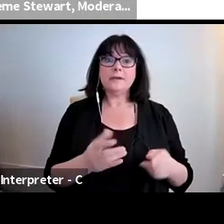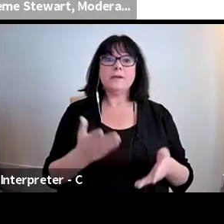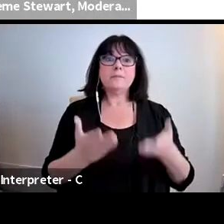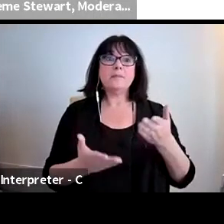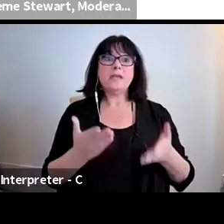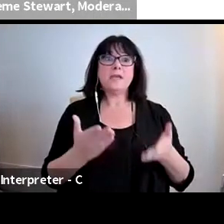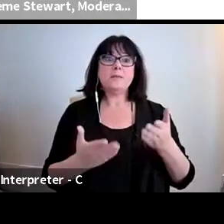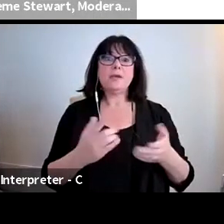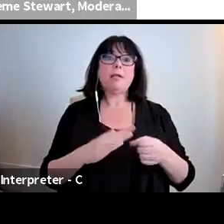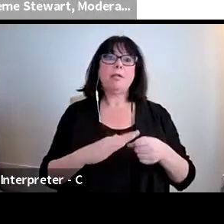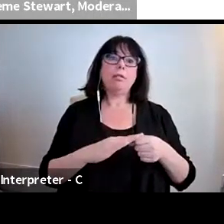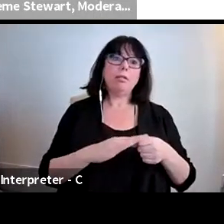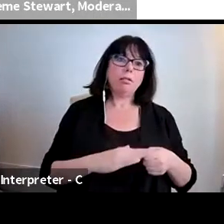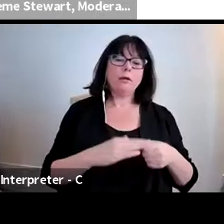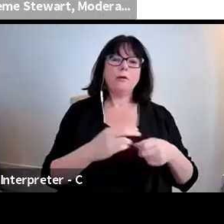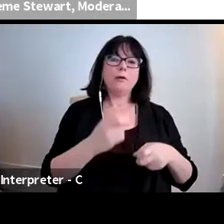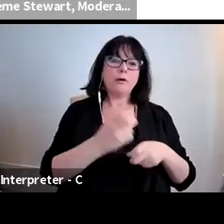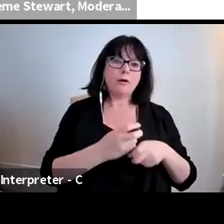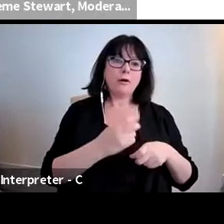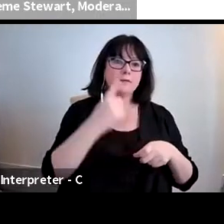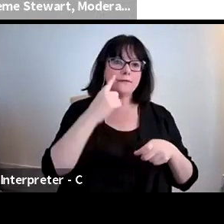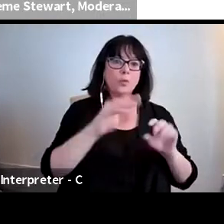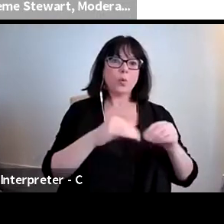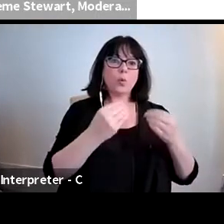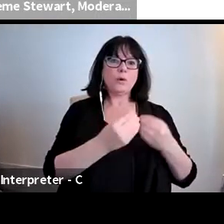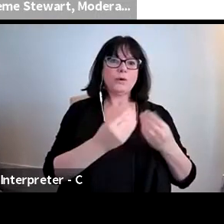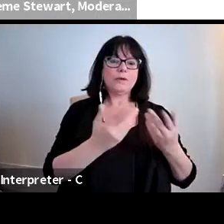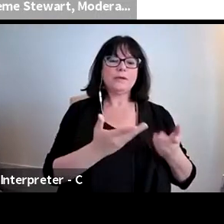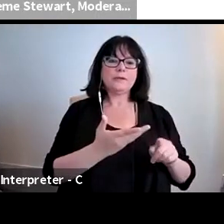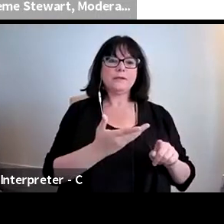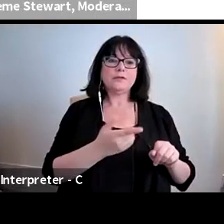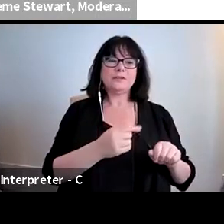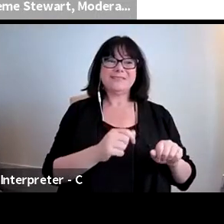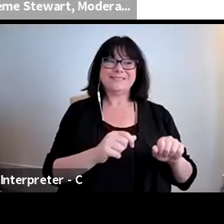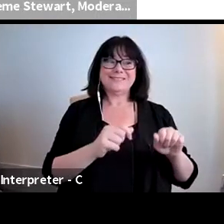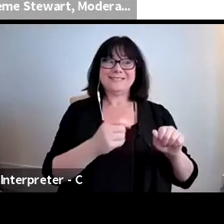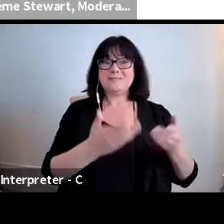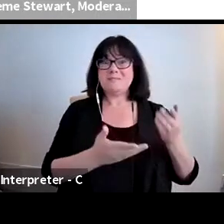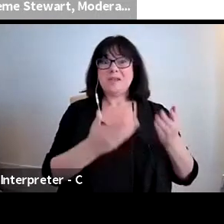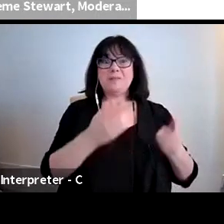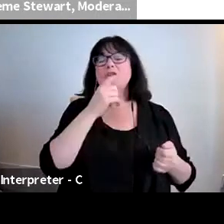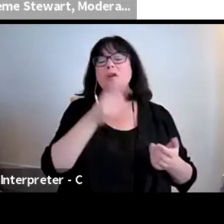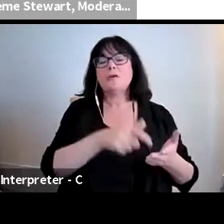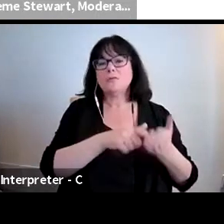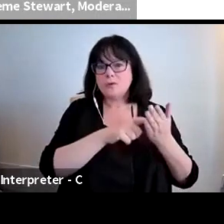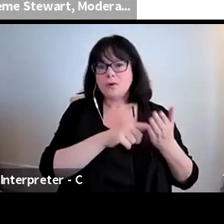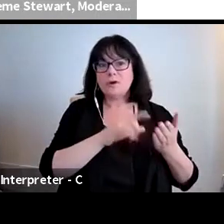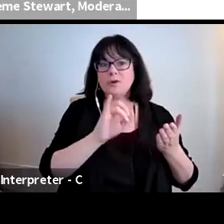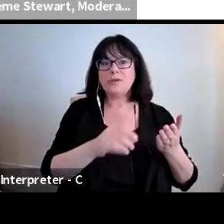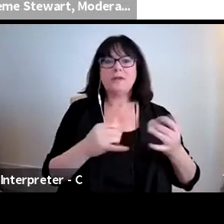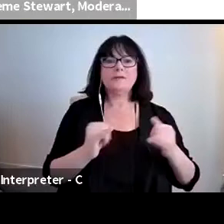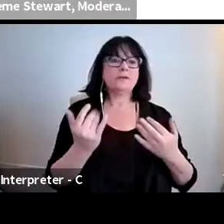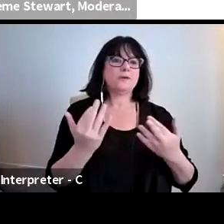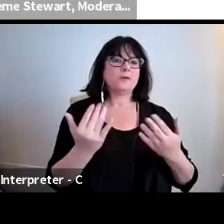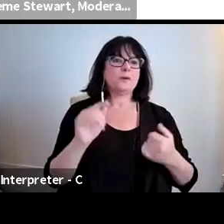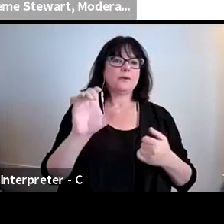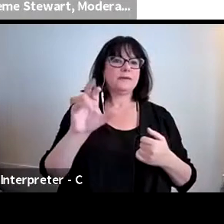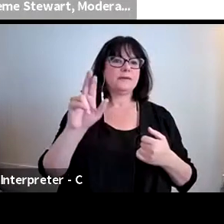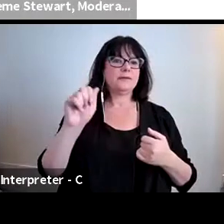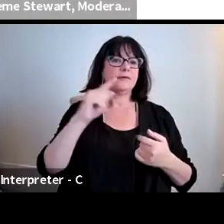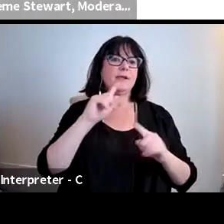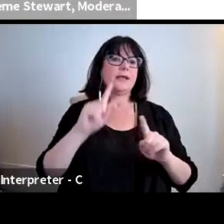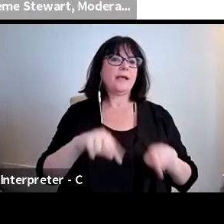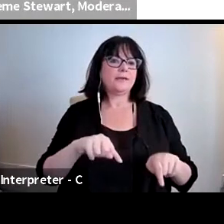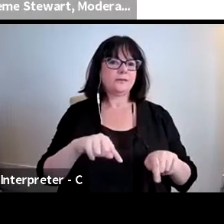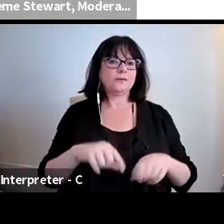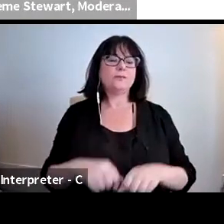required and that people simply self-identify that they've had to work? And so that's another question that's outstanding with CRA right now. I do want to